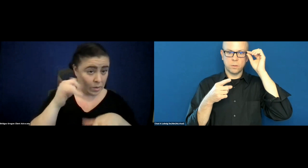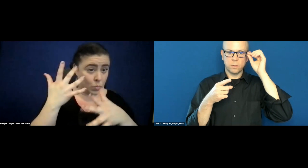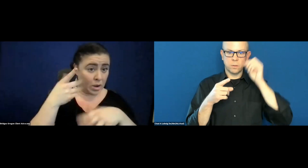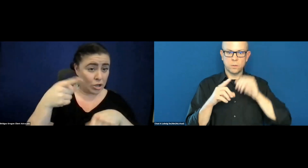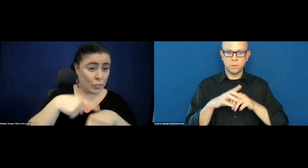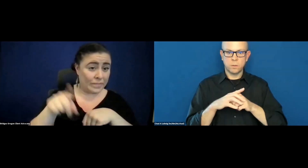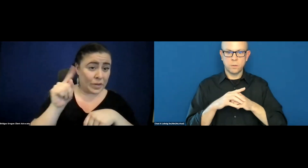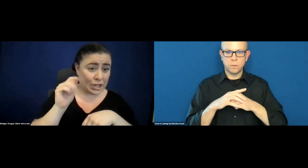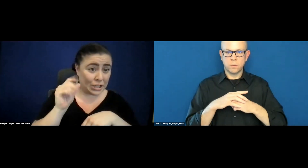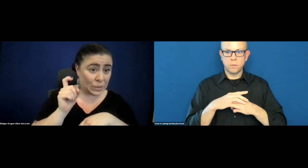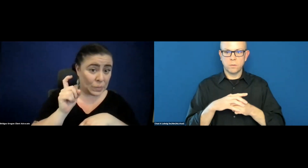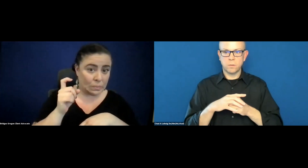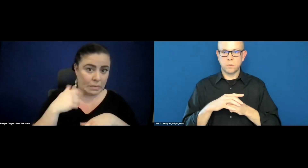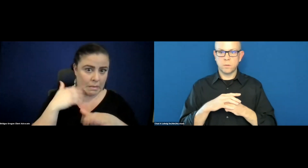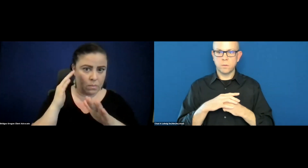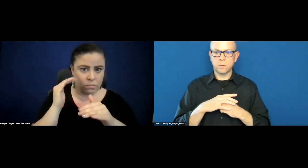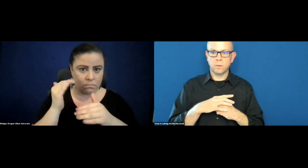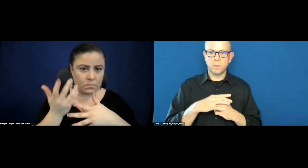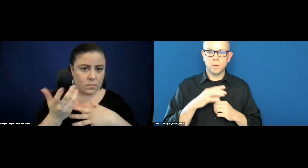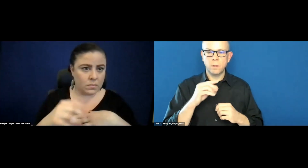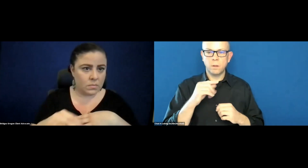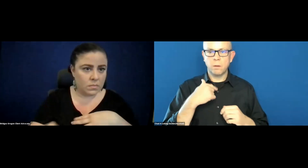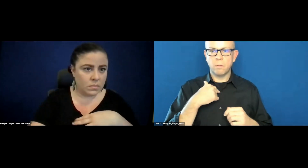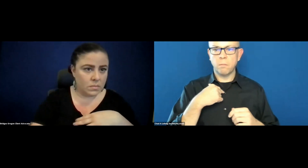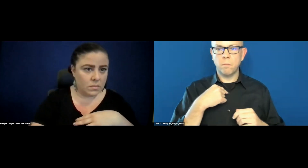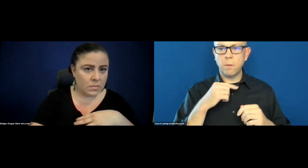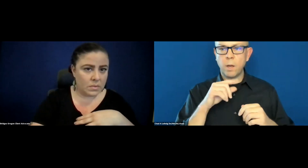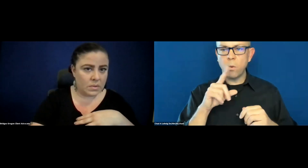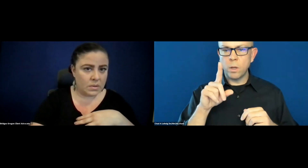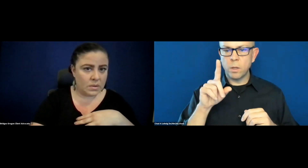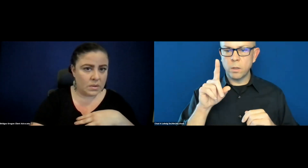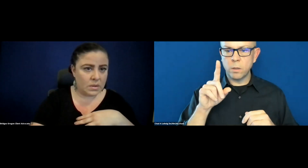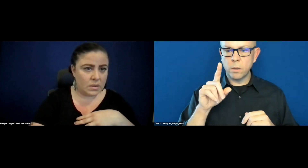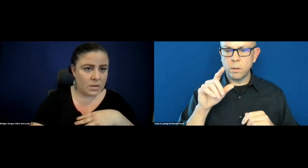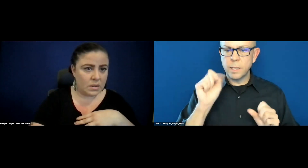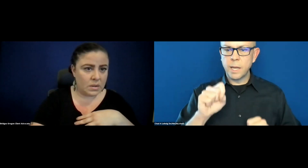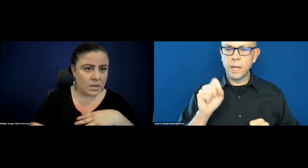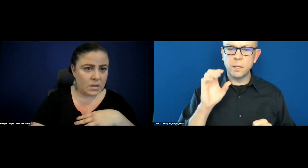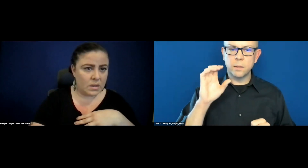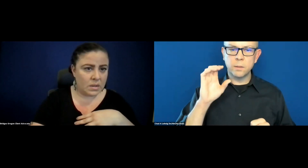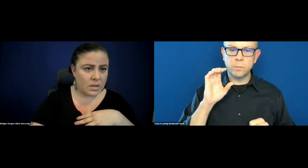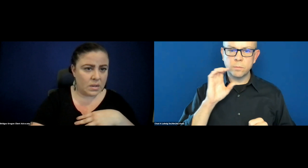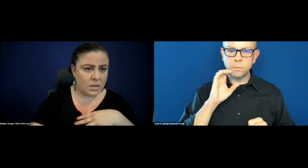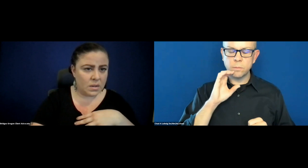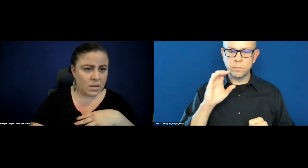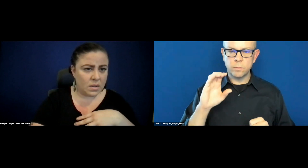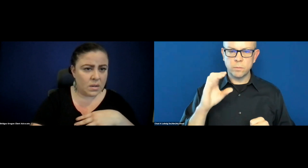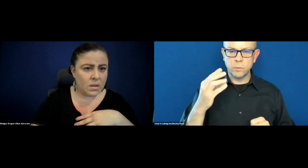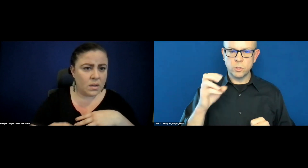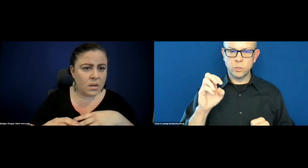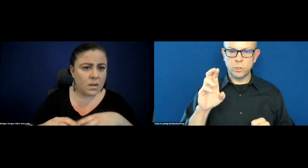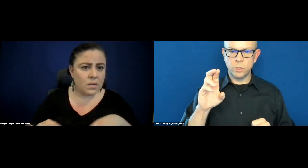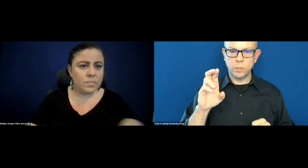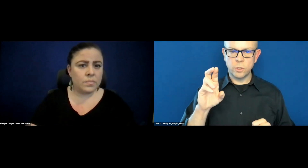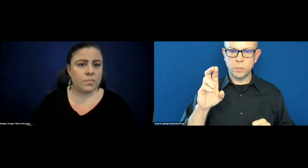and August. Is that what you're referring to? I hope that's what they're talking about, Sammy's saying.